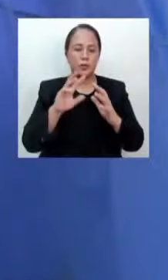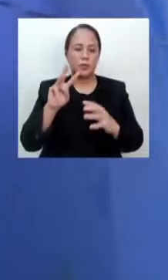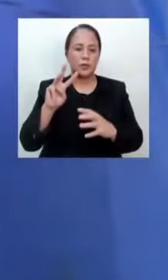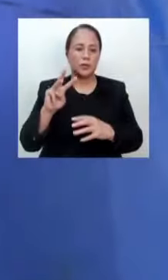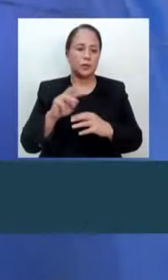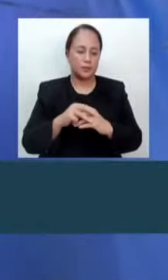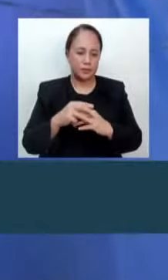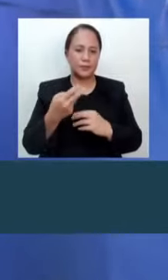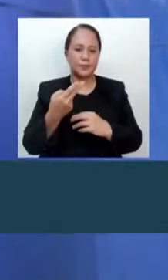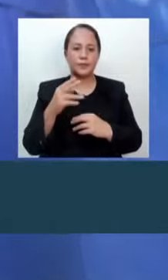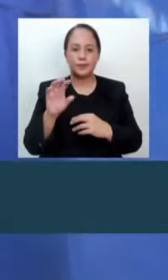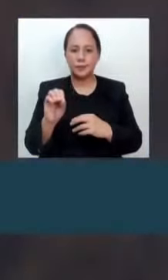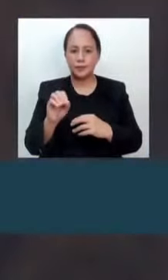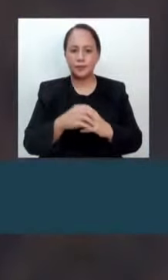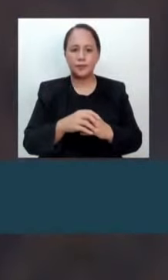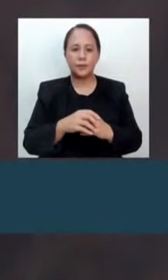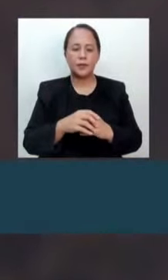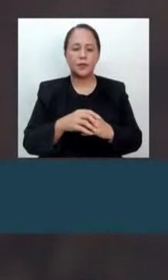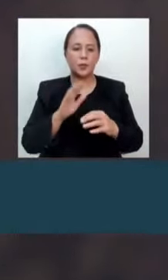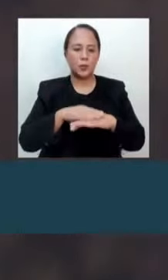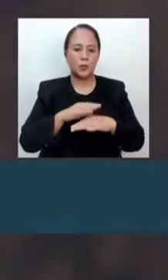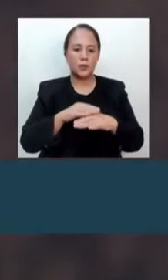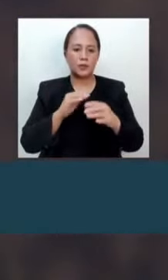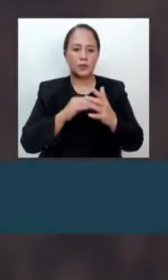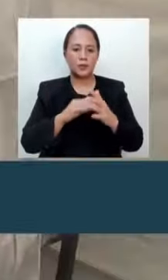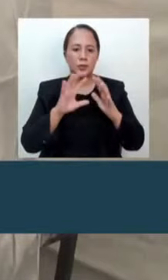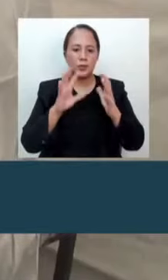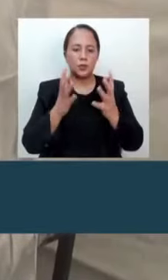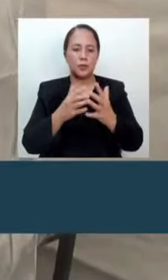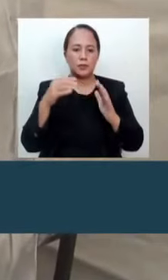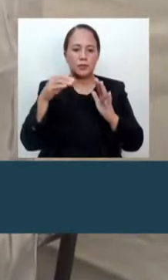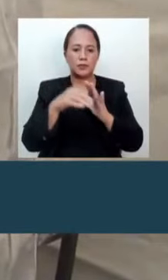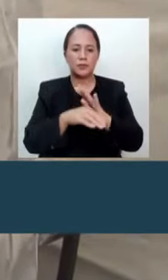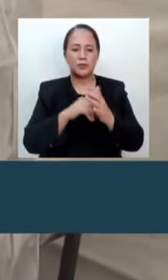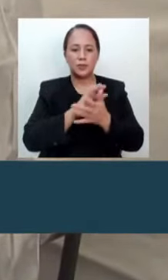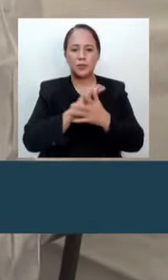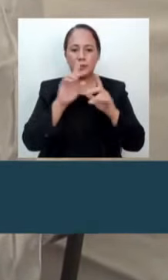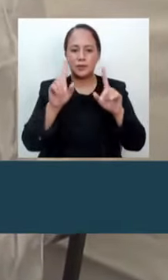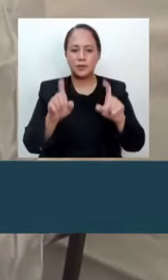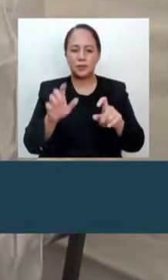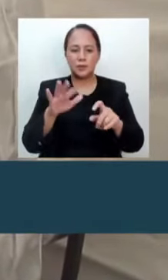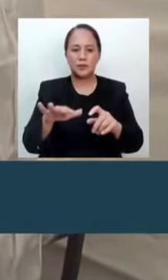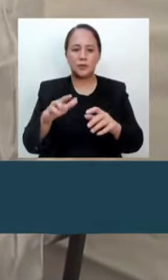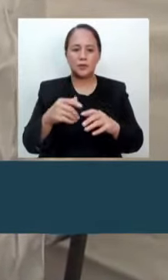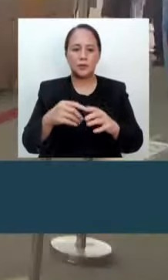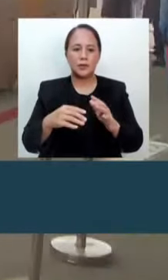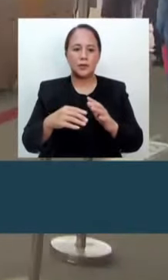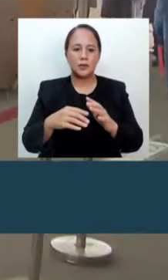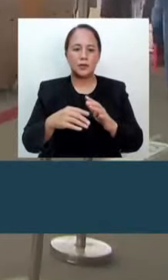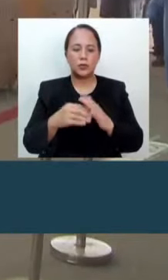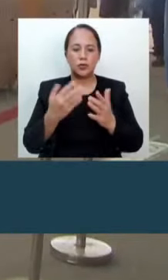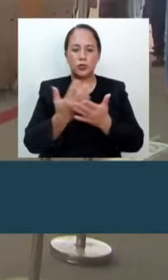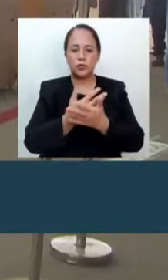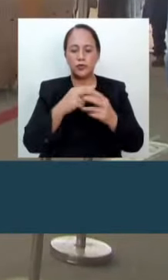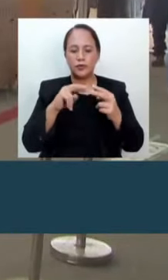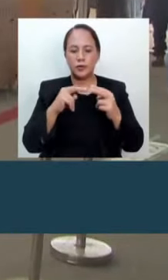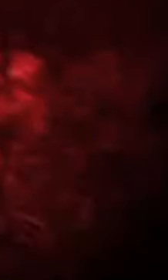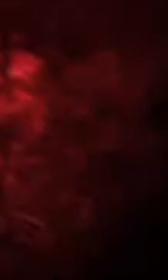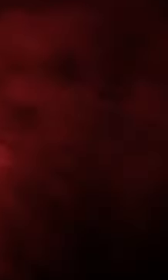The World Health Organization warns against a global drop in COVID-19 testing amid the emergence of new variants.